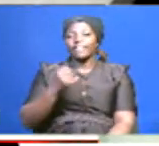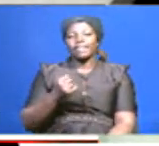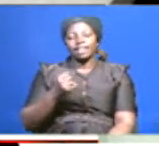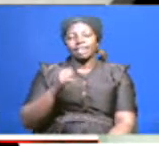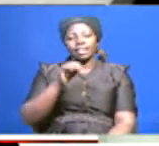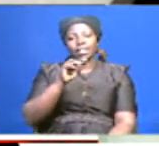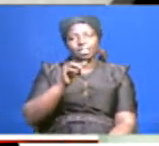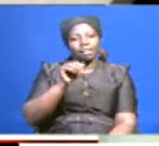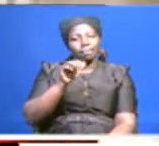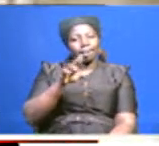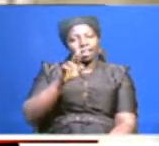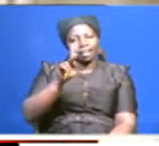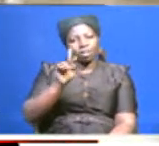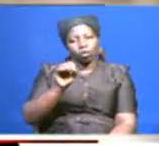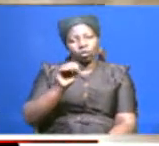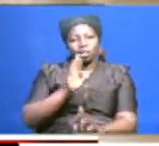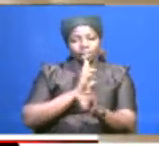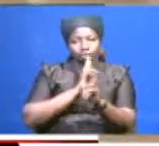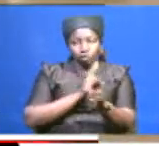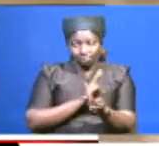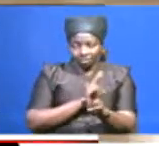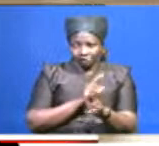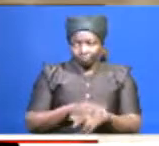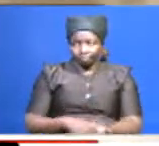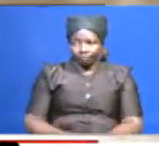Marco reports.